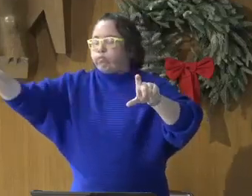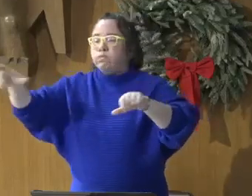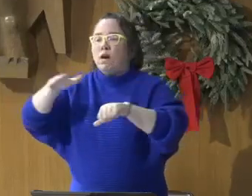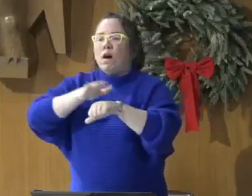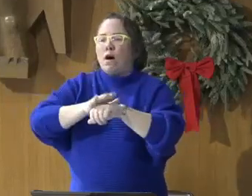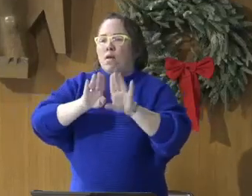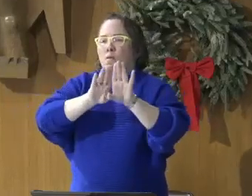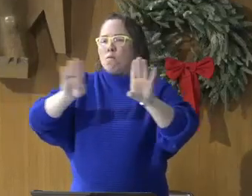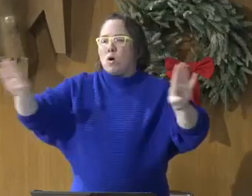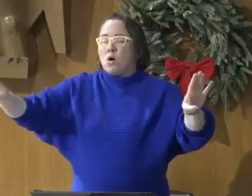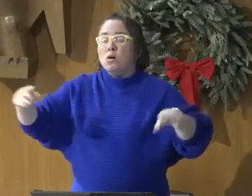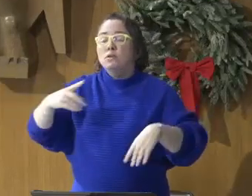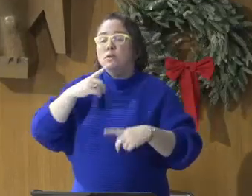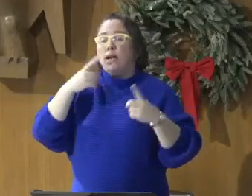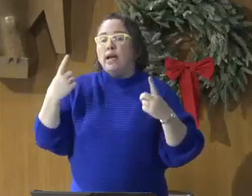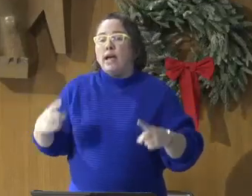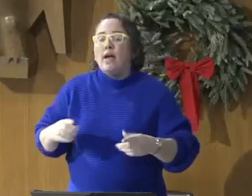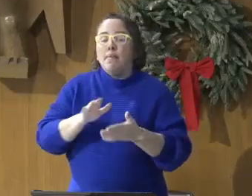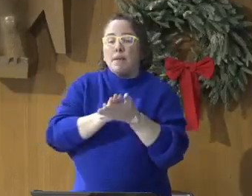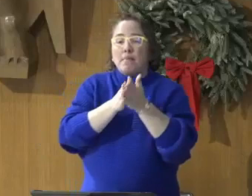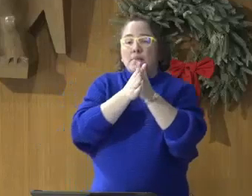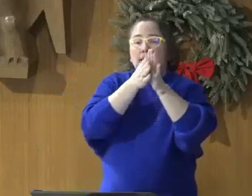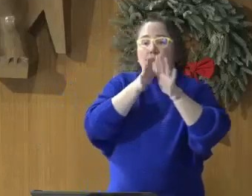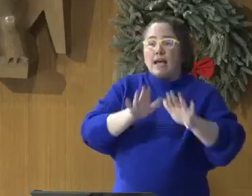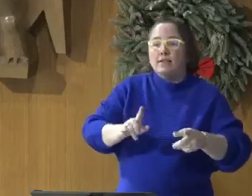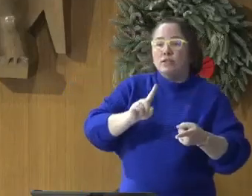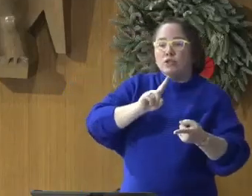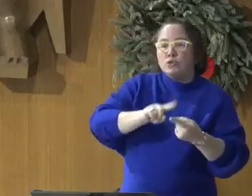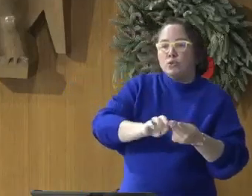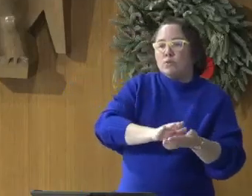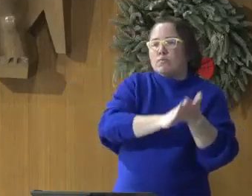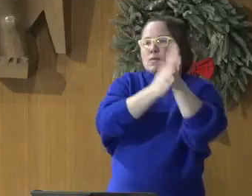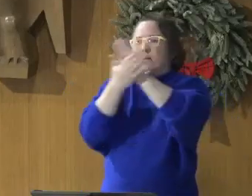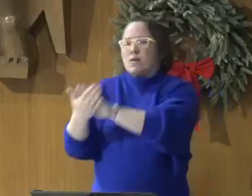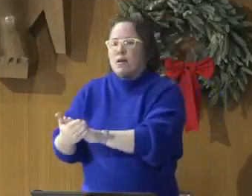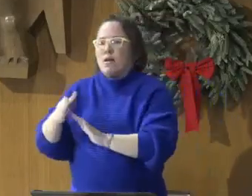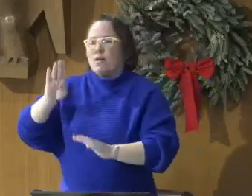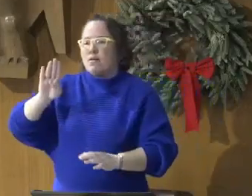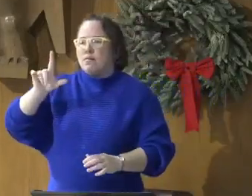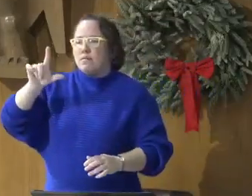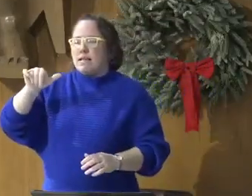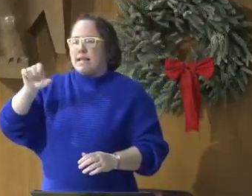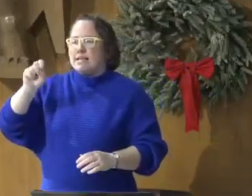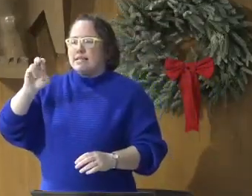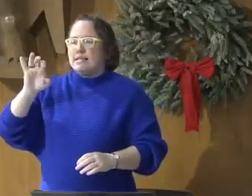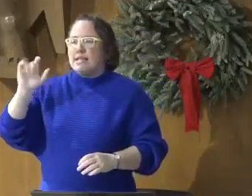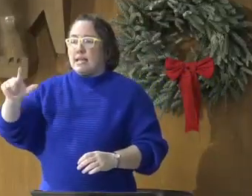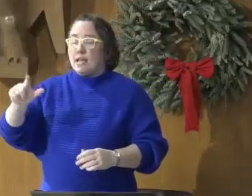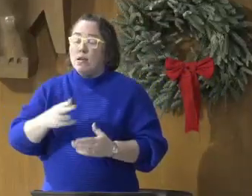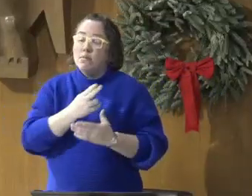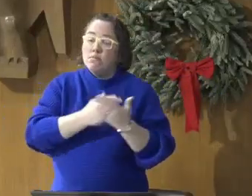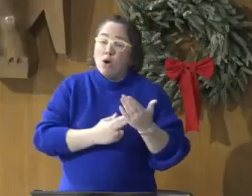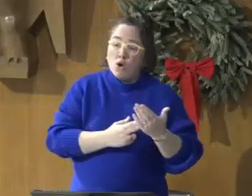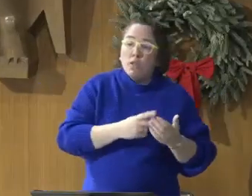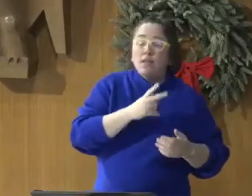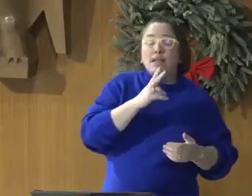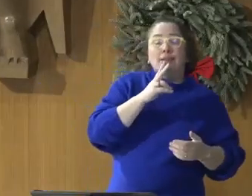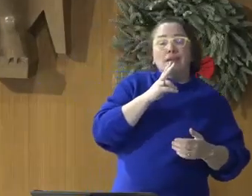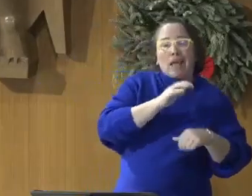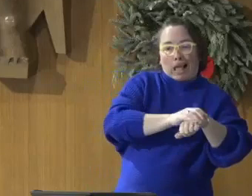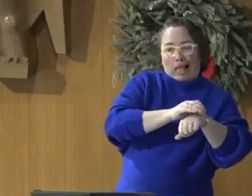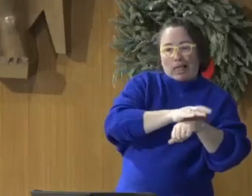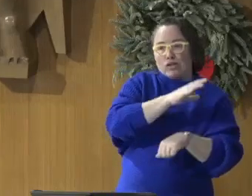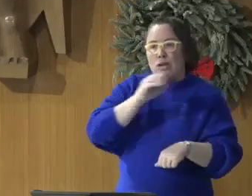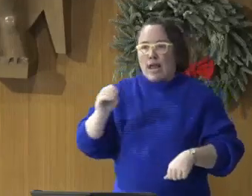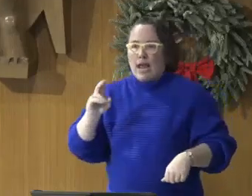of the wall that say, blessed to be a blessing, both in English and in Hebrew. This is a